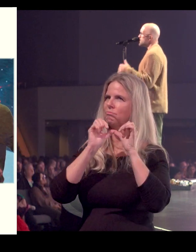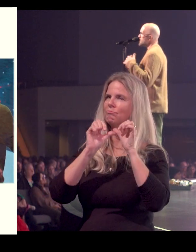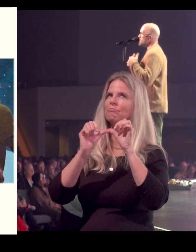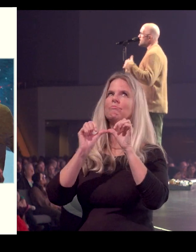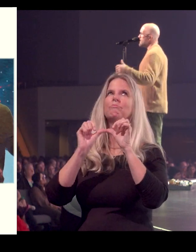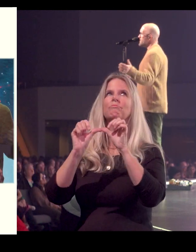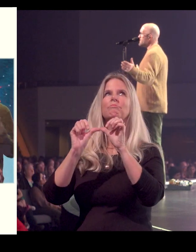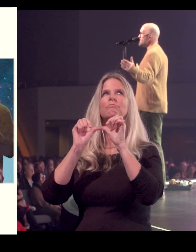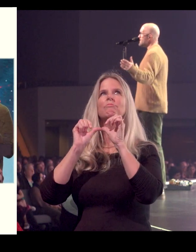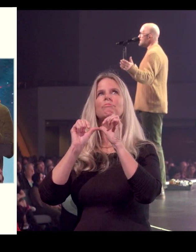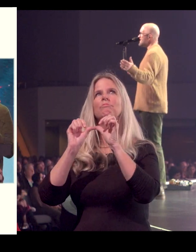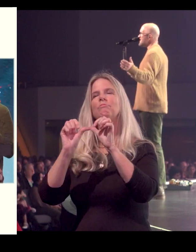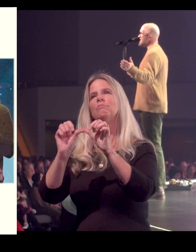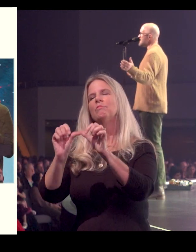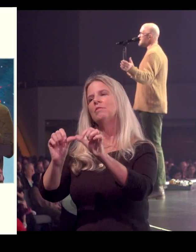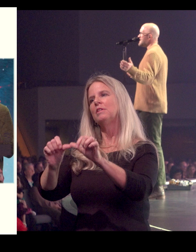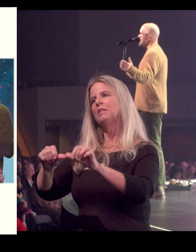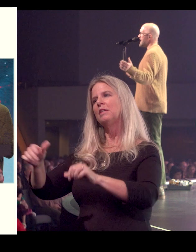snow.